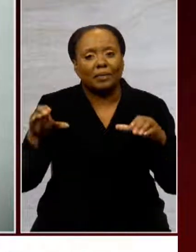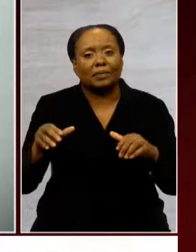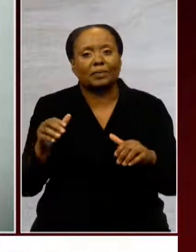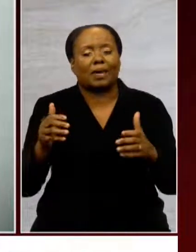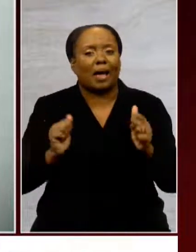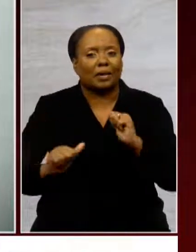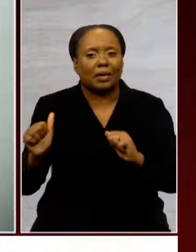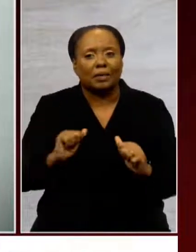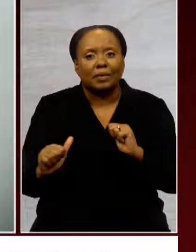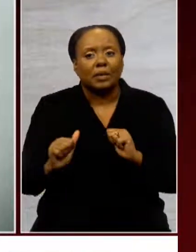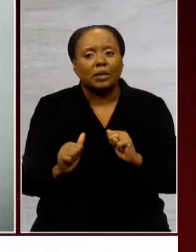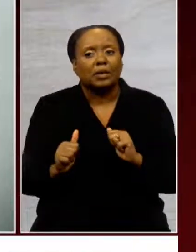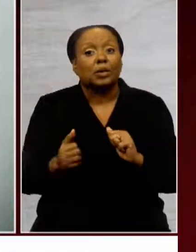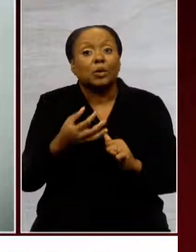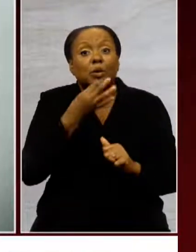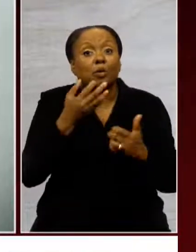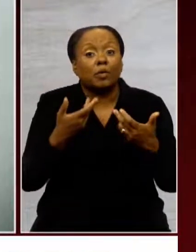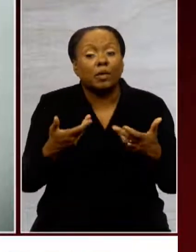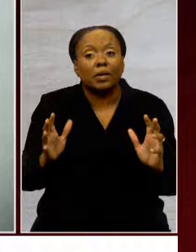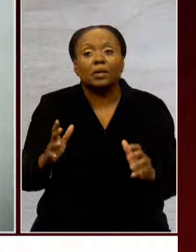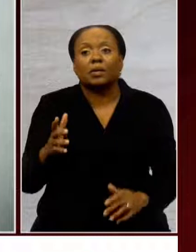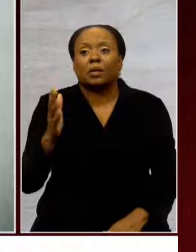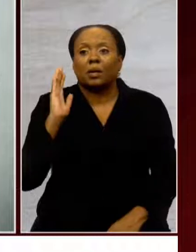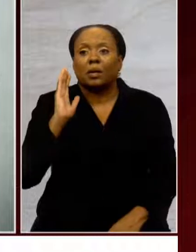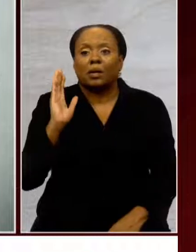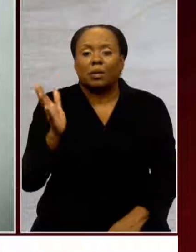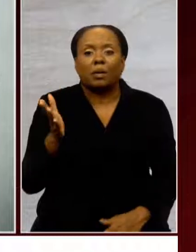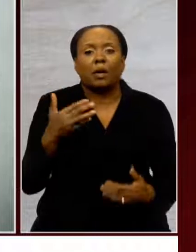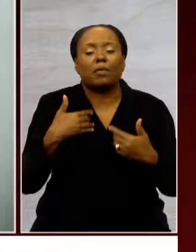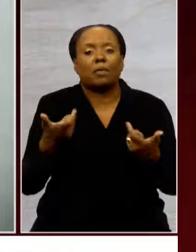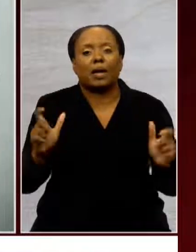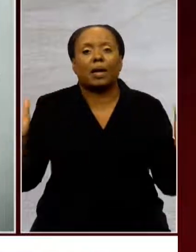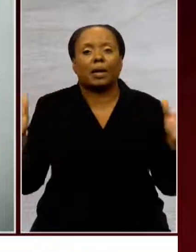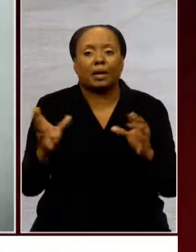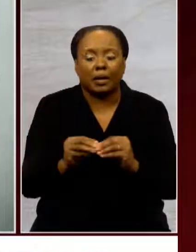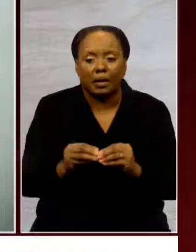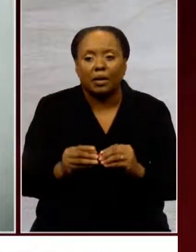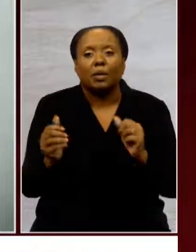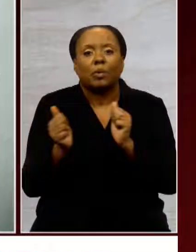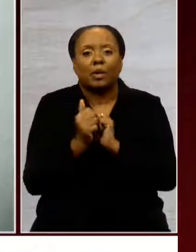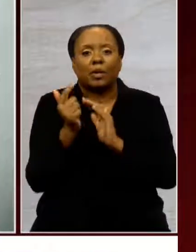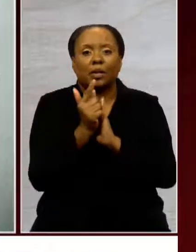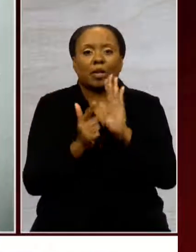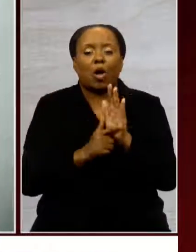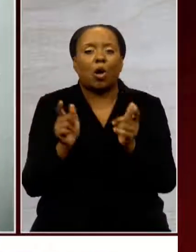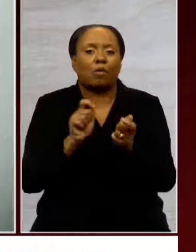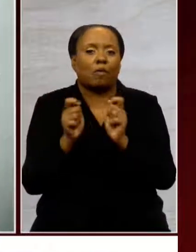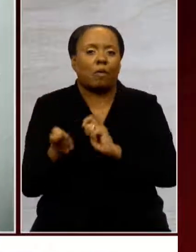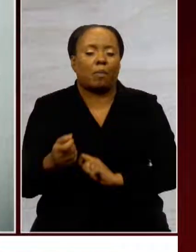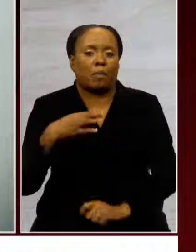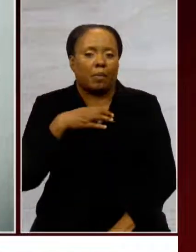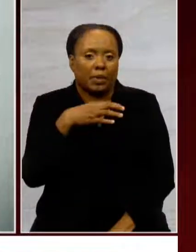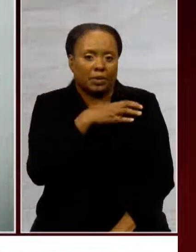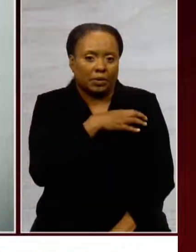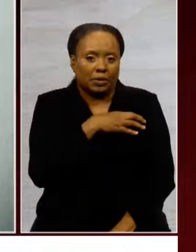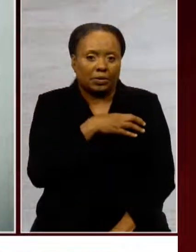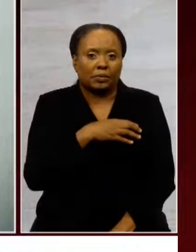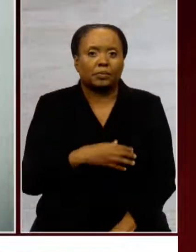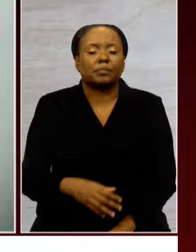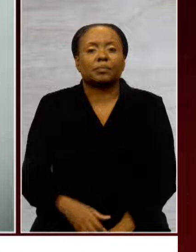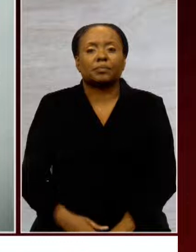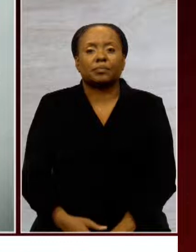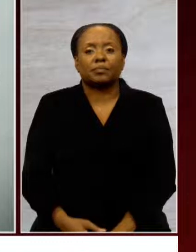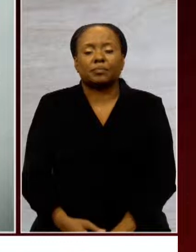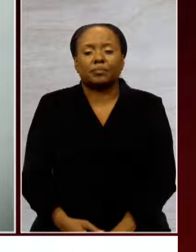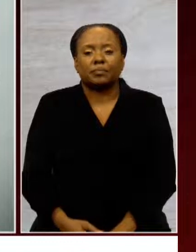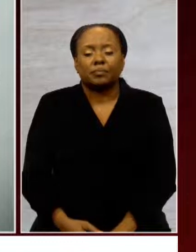for a big stakeholder convention in collaboration with the Law Reform Commission. And one of the things